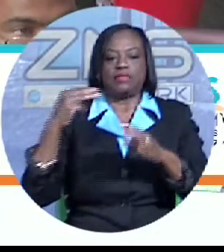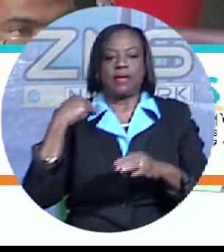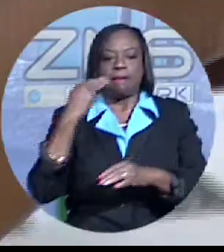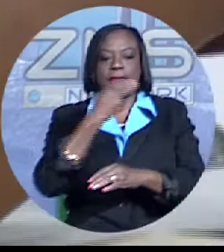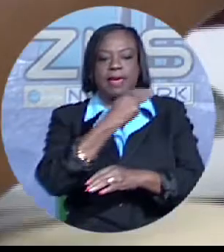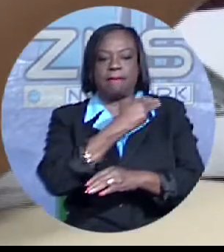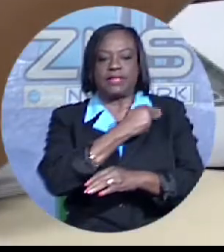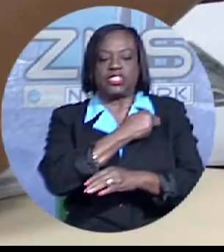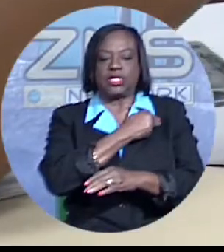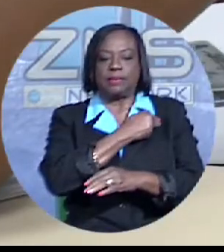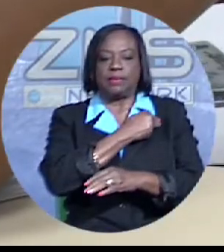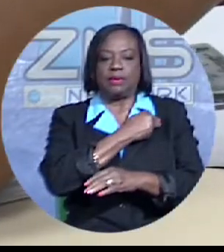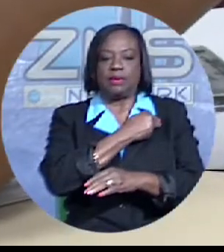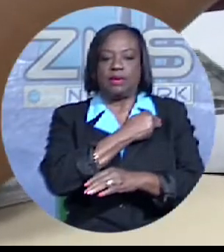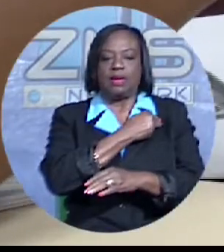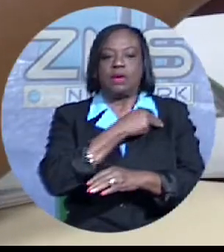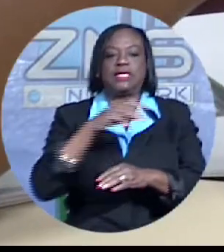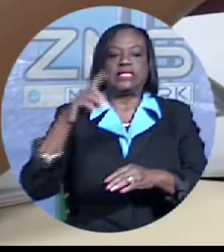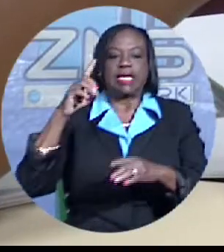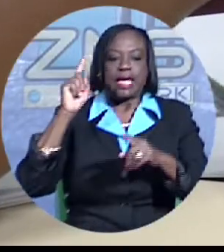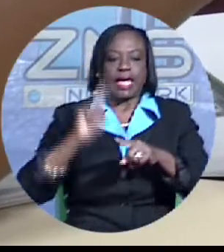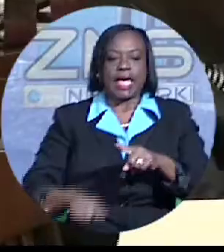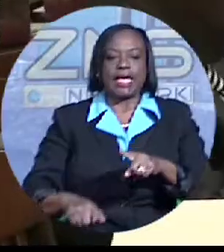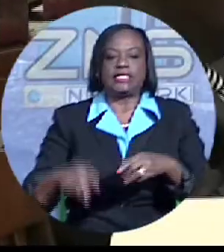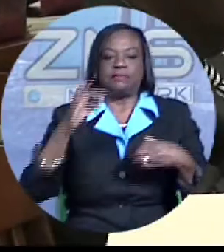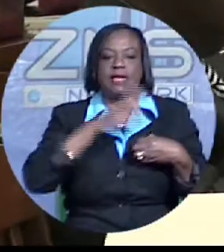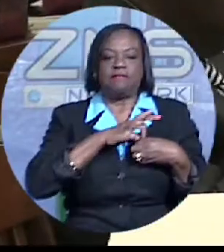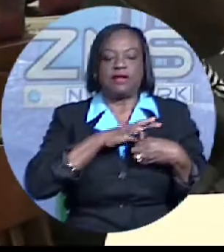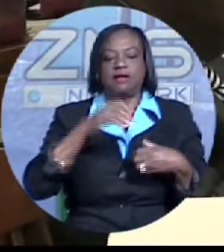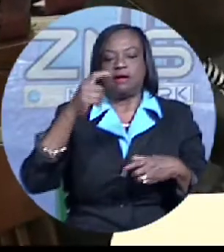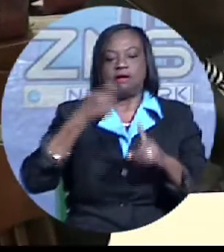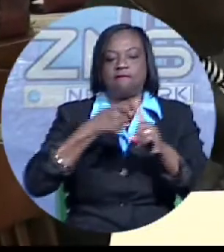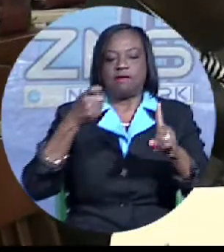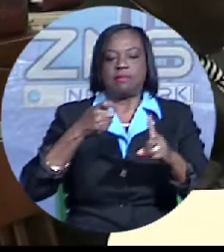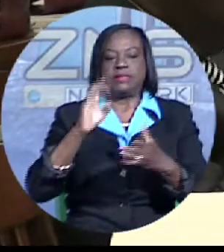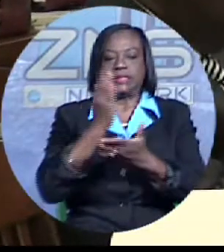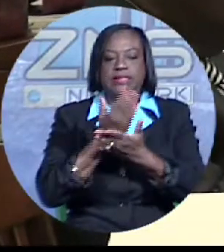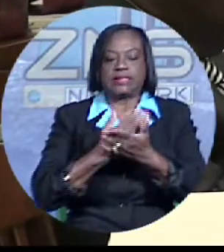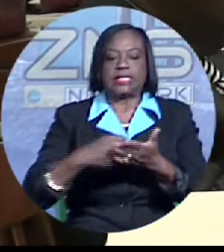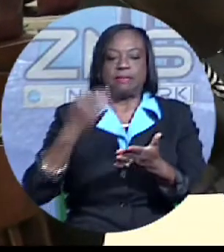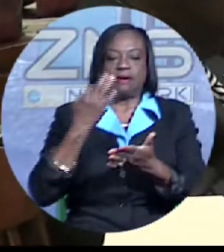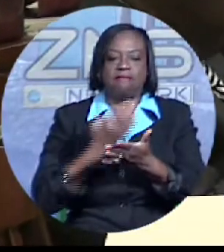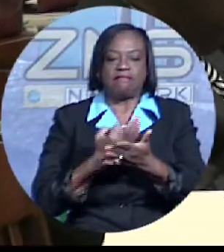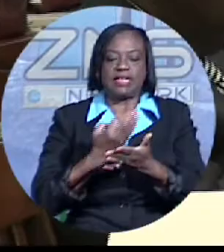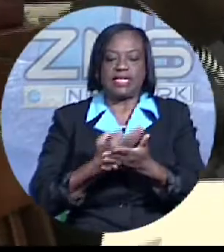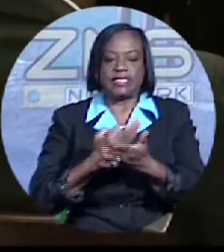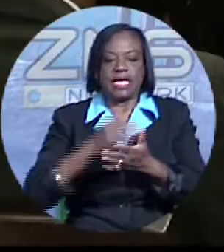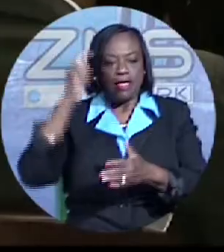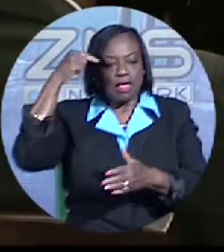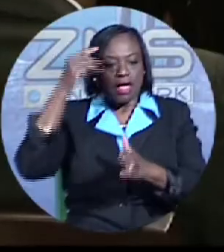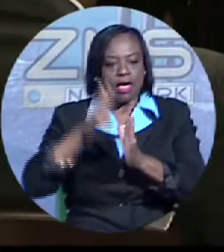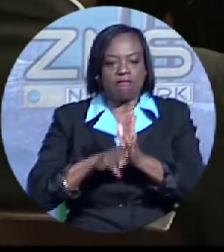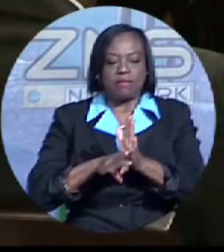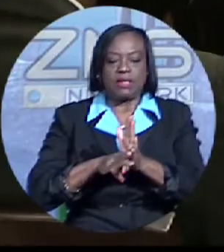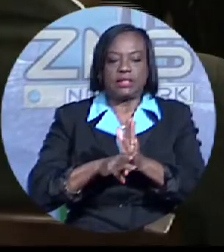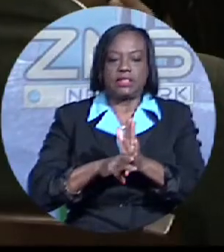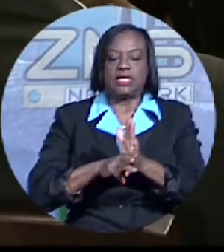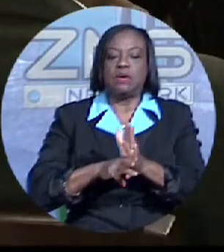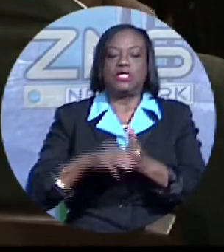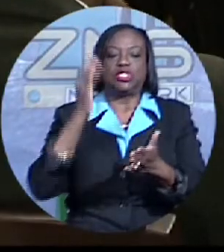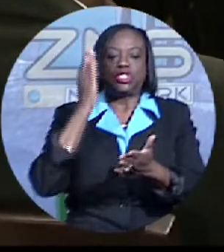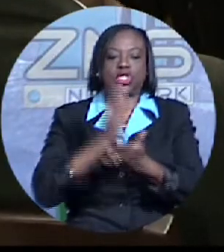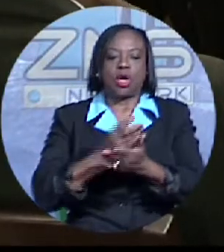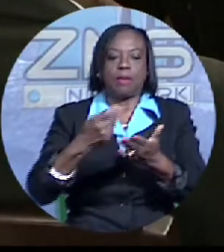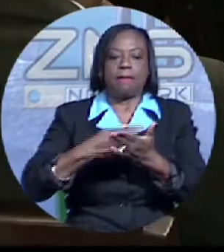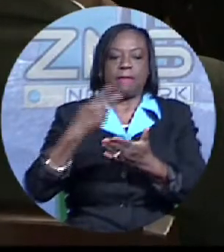organizations, we're still not able to benefit from crucial funding. Mr. Christie says his government has made a determination to stop paying the insurance and reinvest the